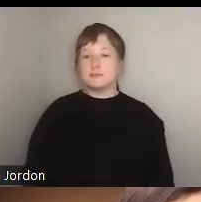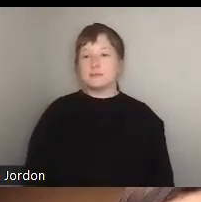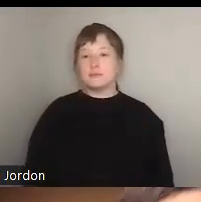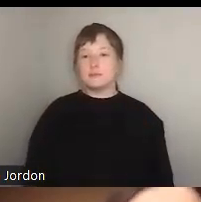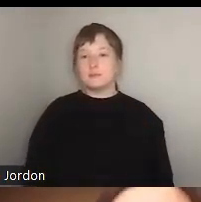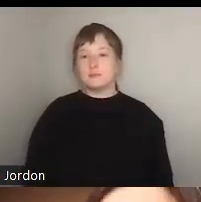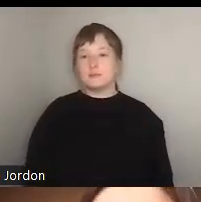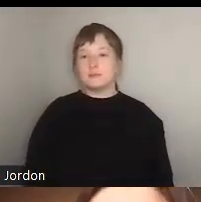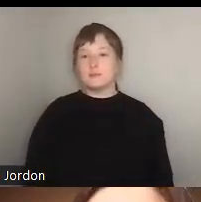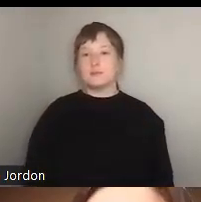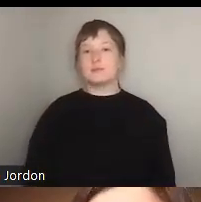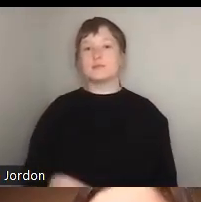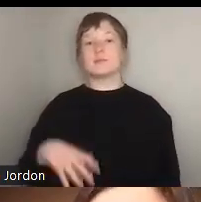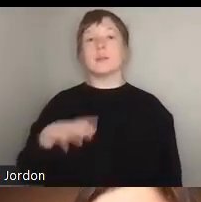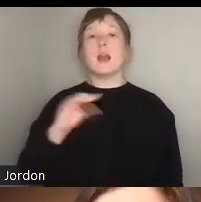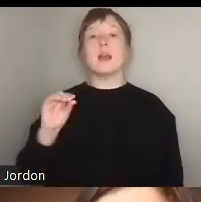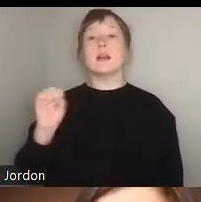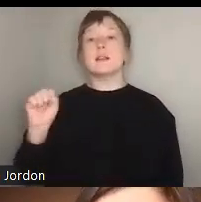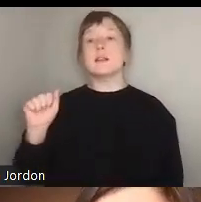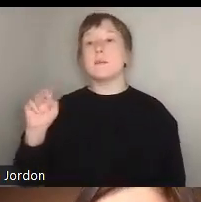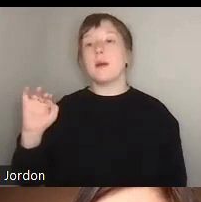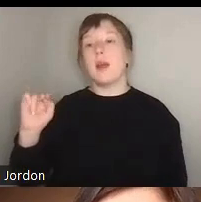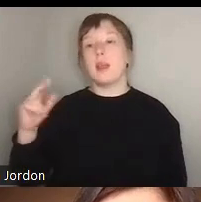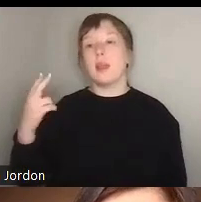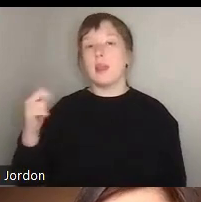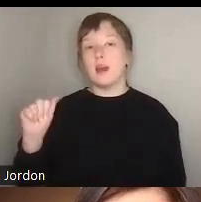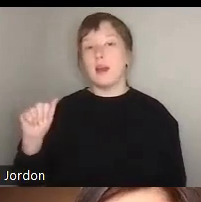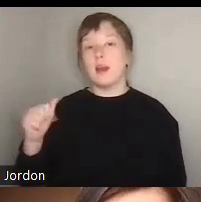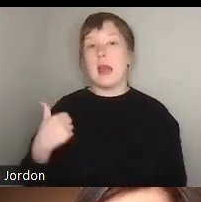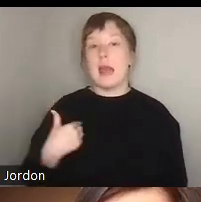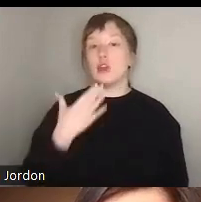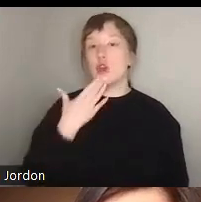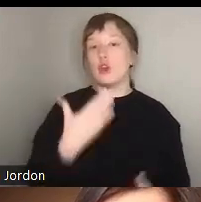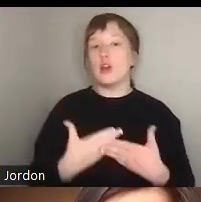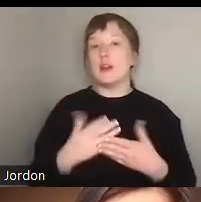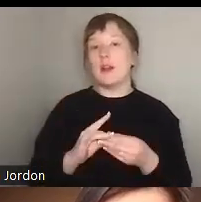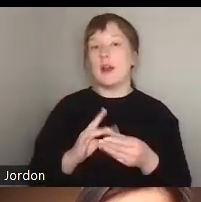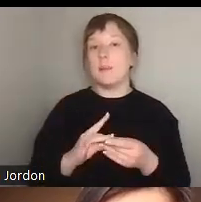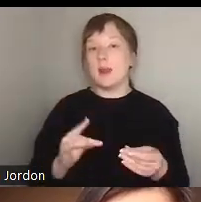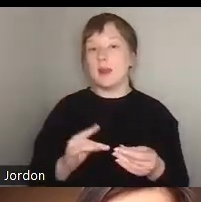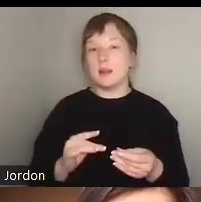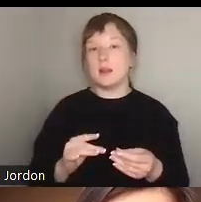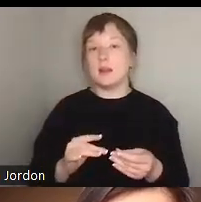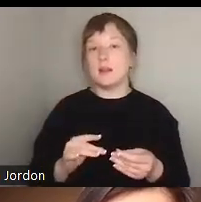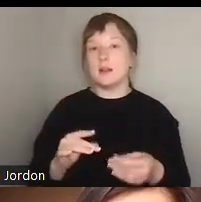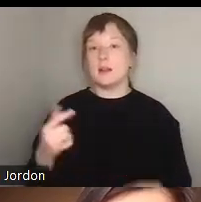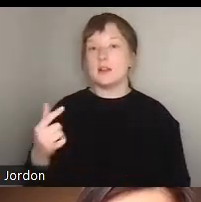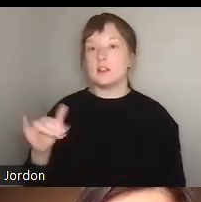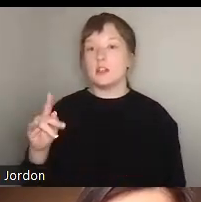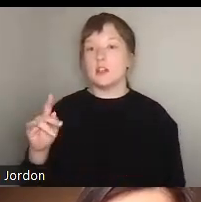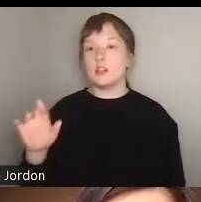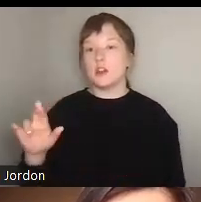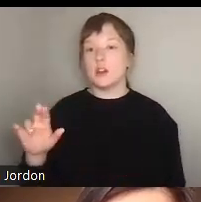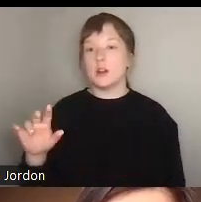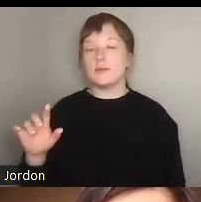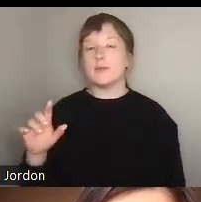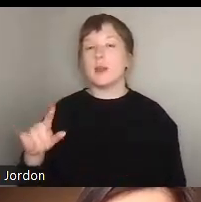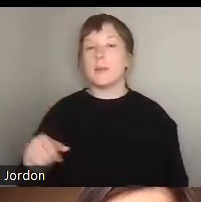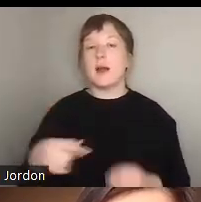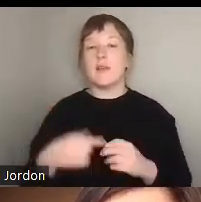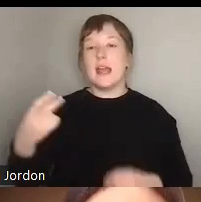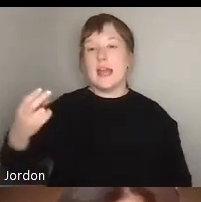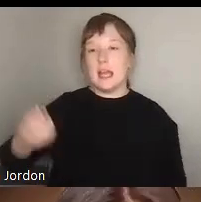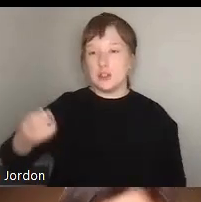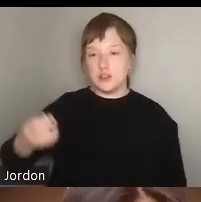And Samantha had a good comment to Ginger about, is there a history of abuse prior